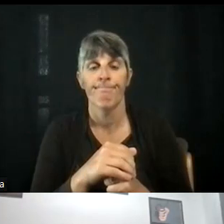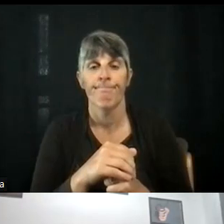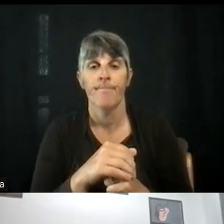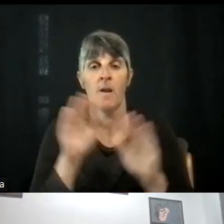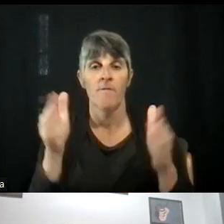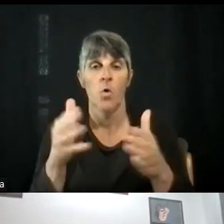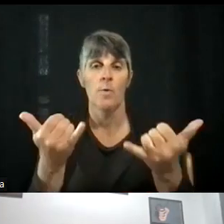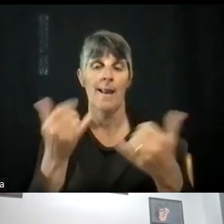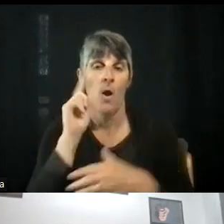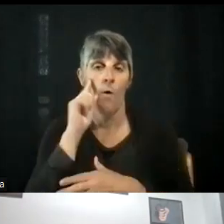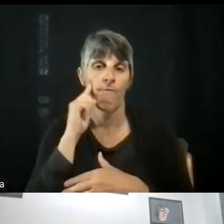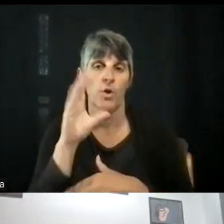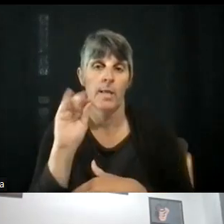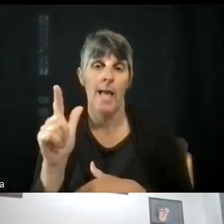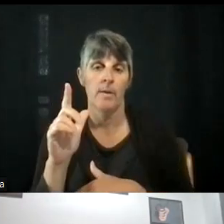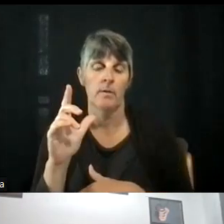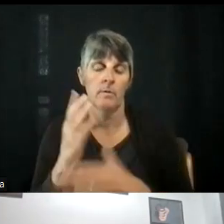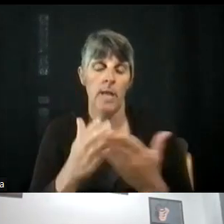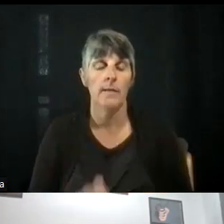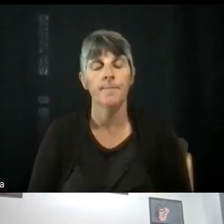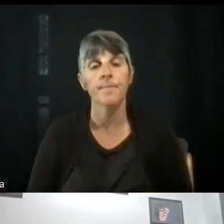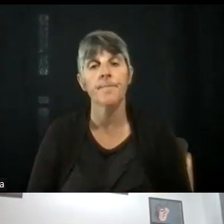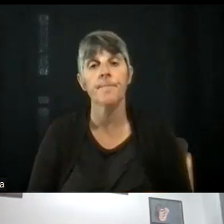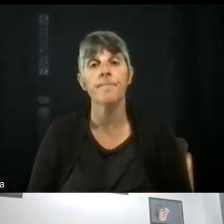focus right now for the capital side.